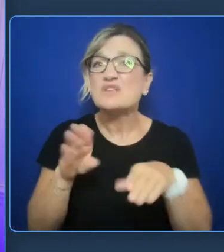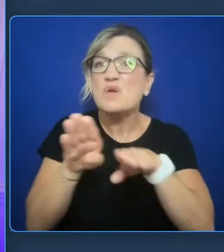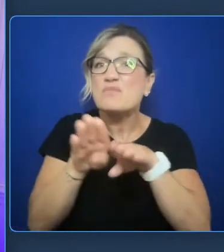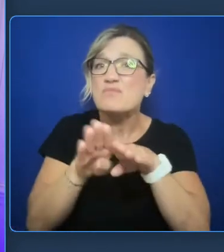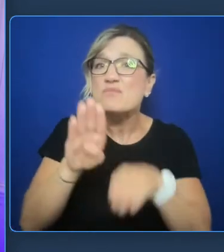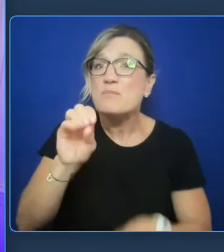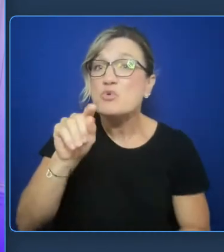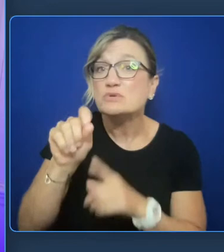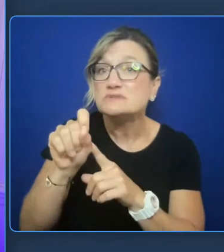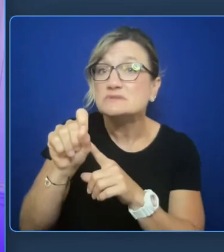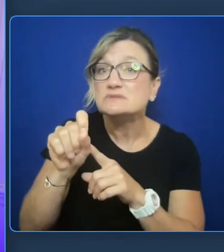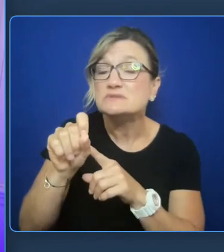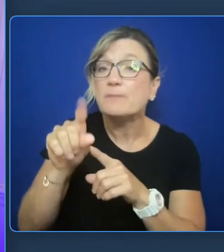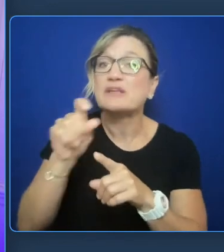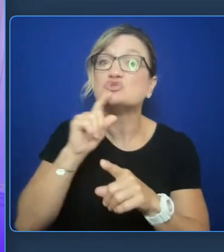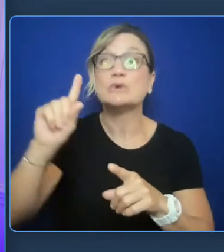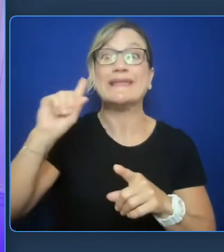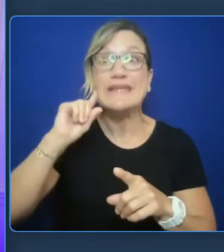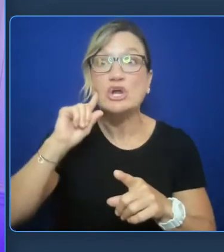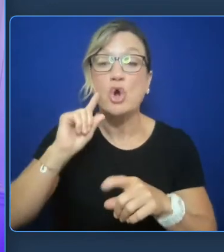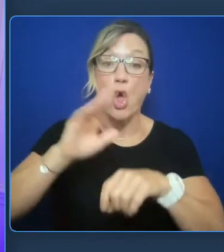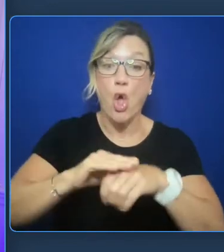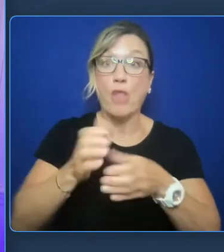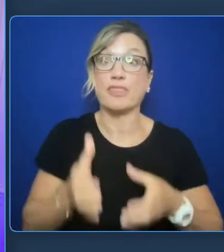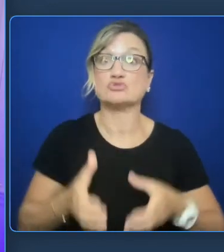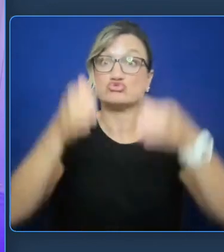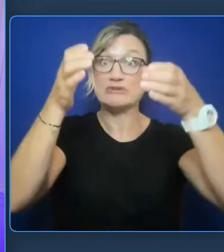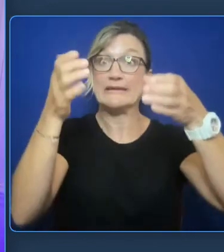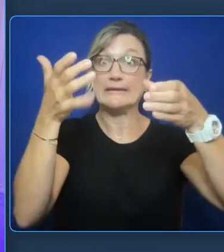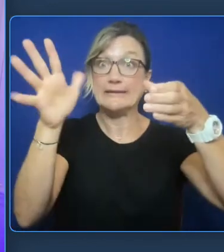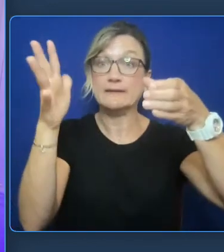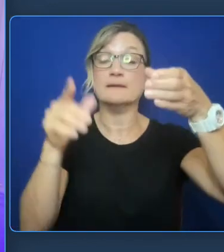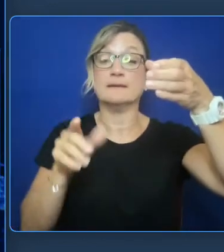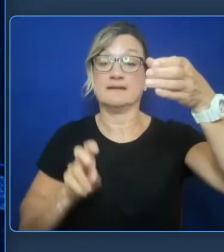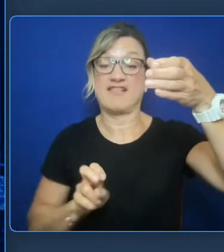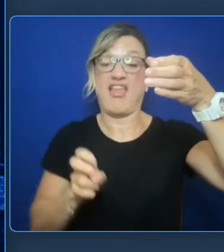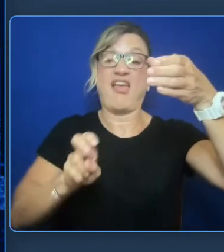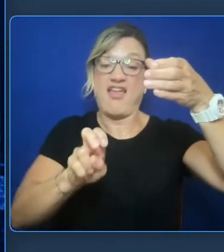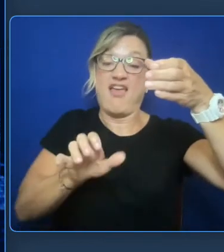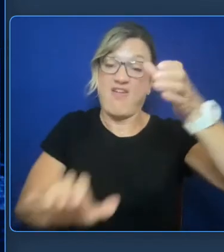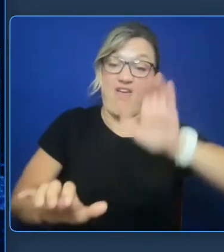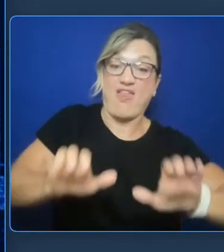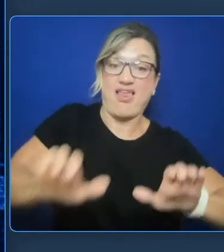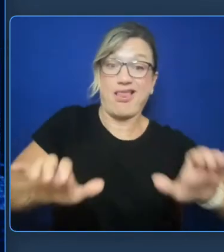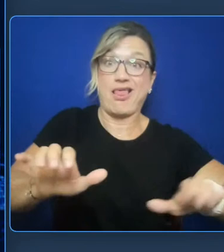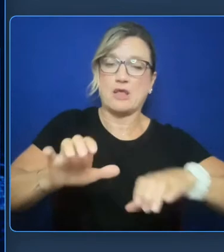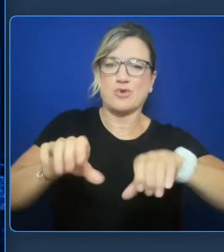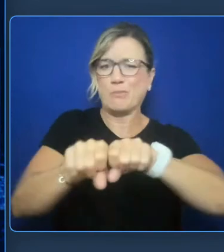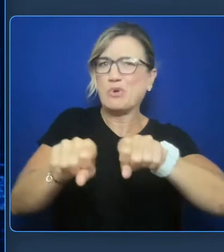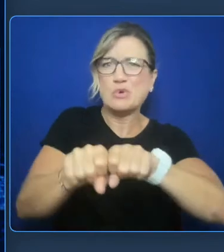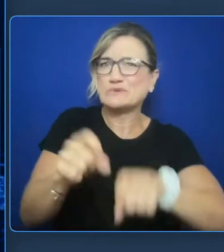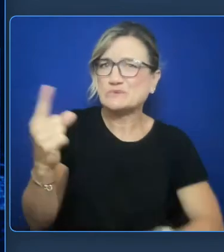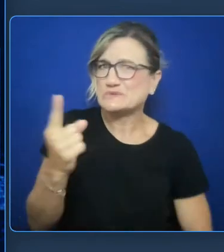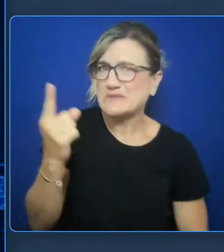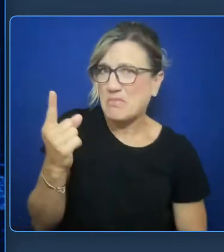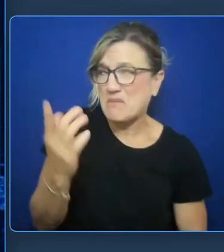the shuffling on the tree, since the shoes, we now know he was climbing a tree. So maybe sure. maybe some boots of some